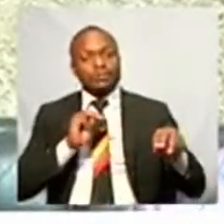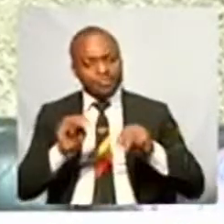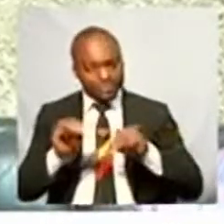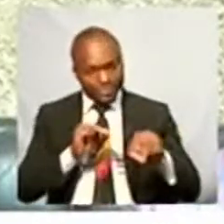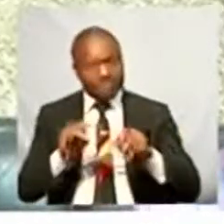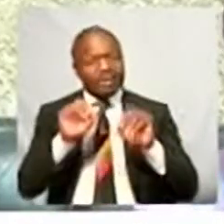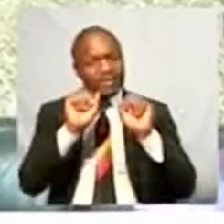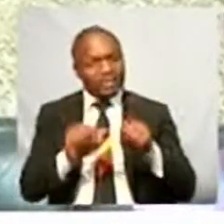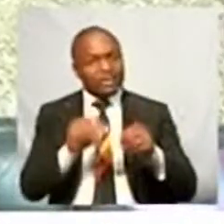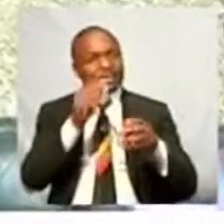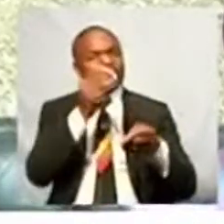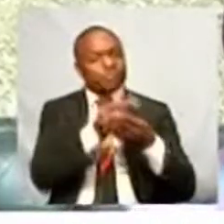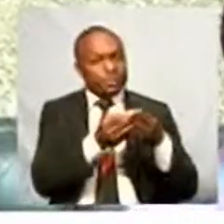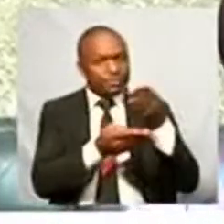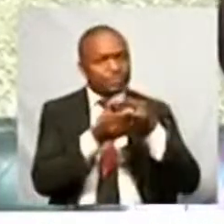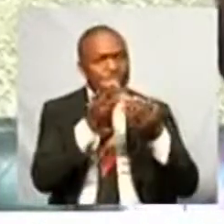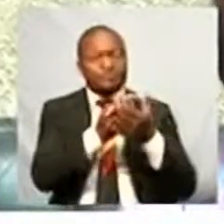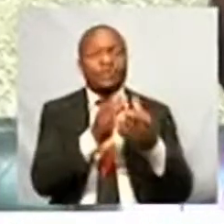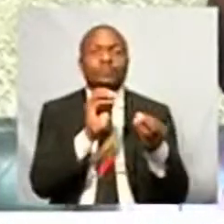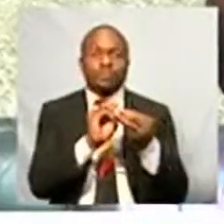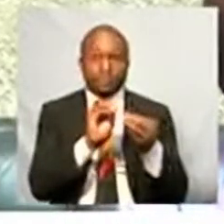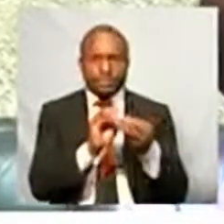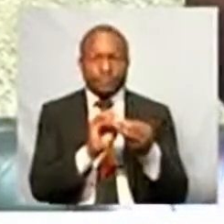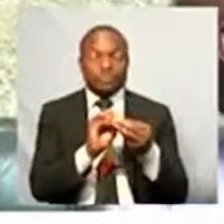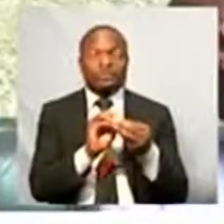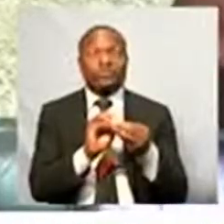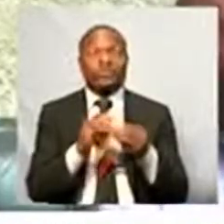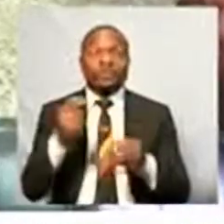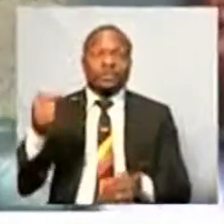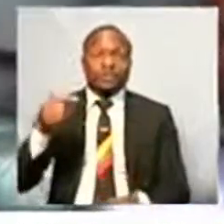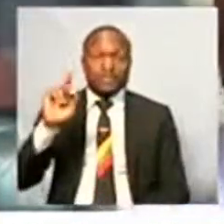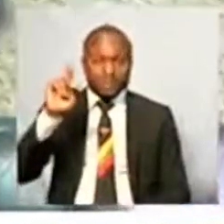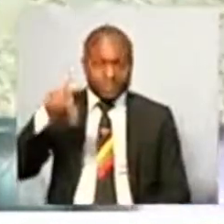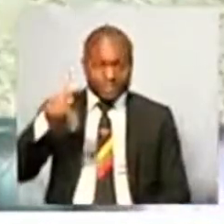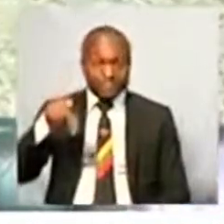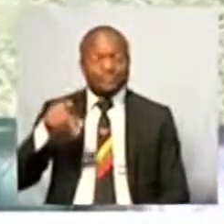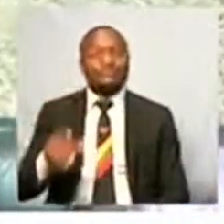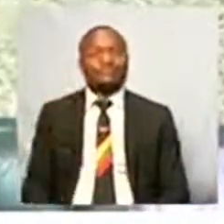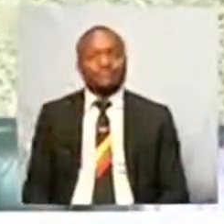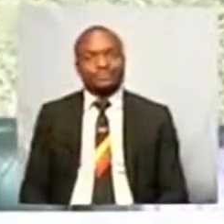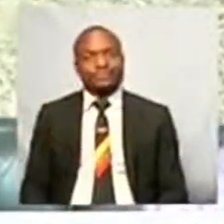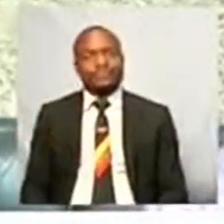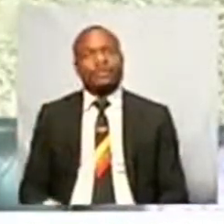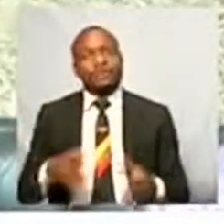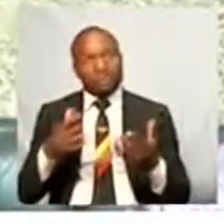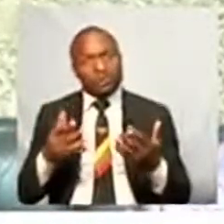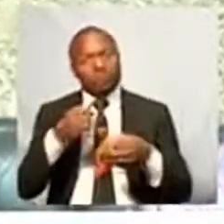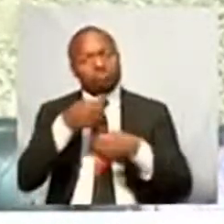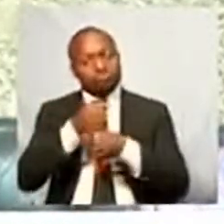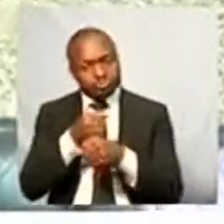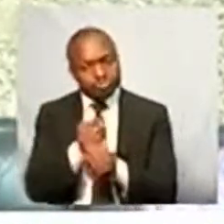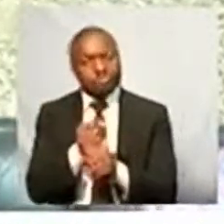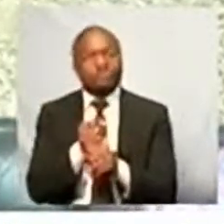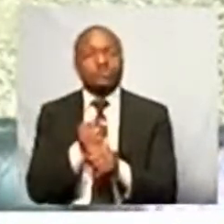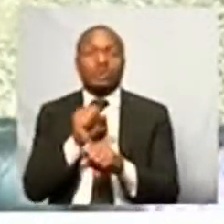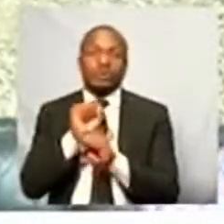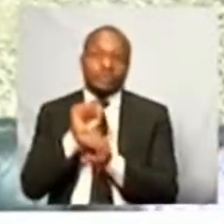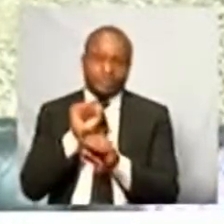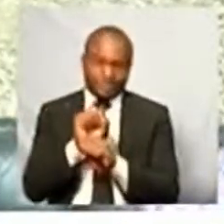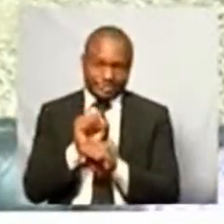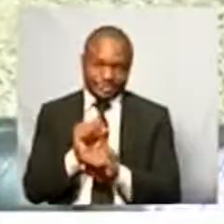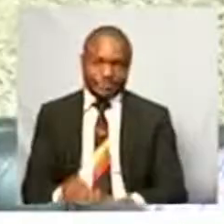have been contributing significantly to gross domestic product and also creating